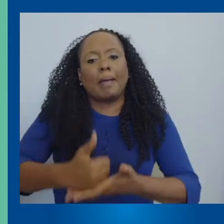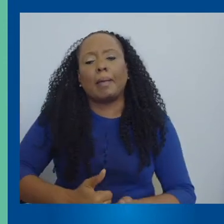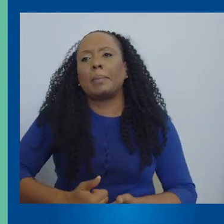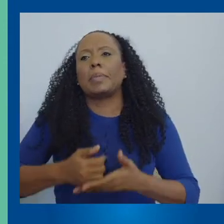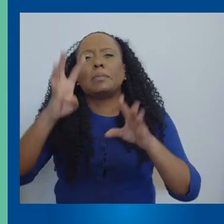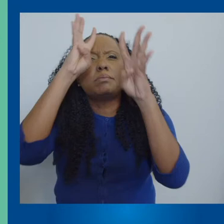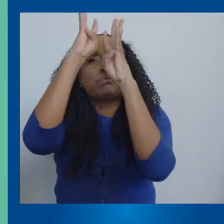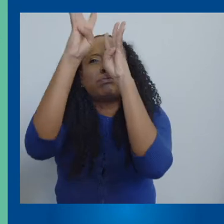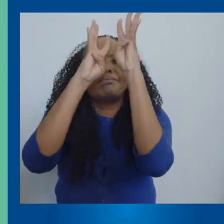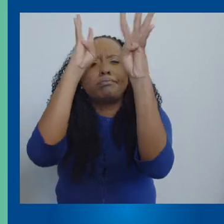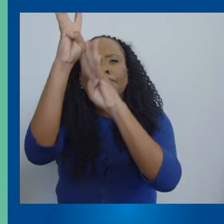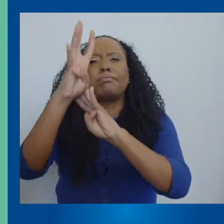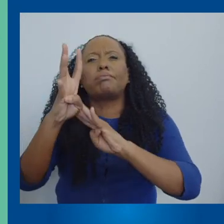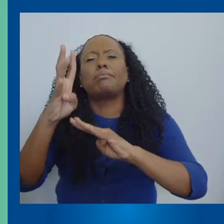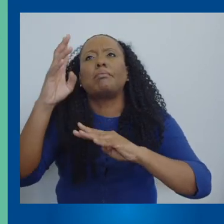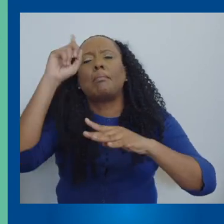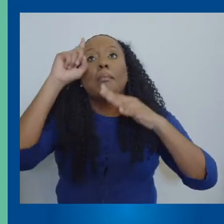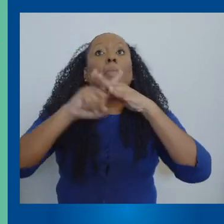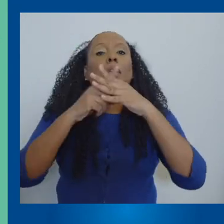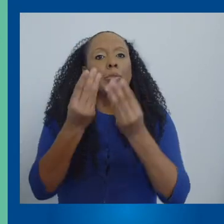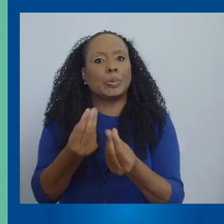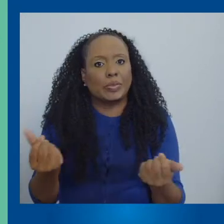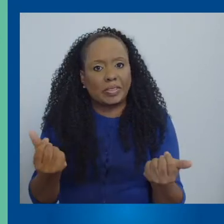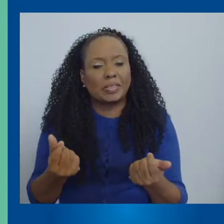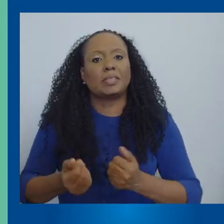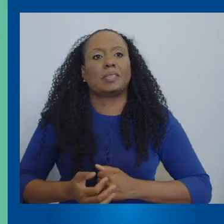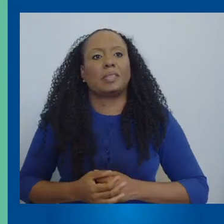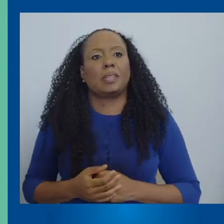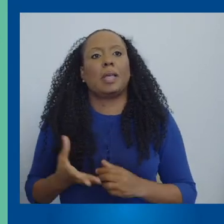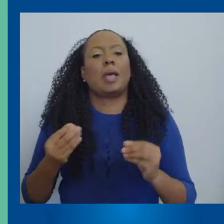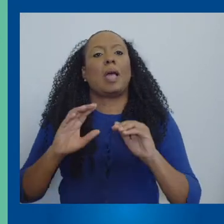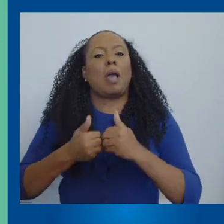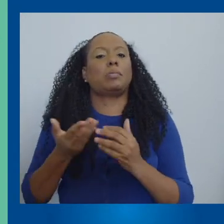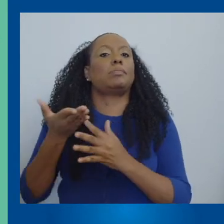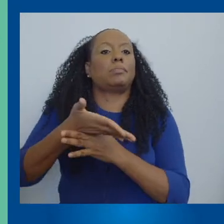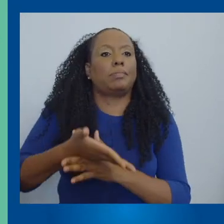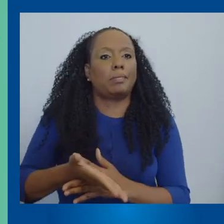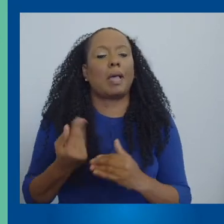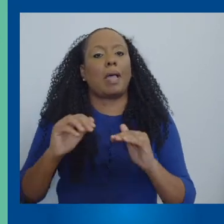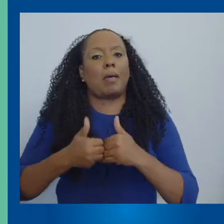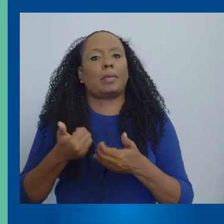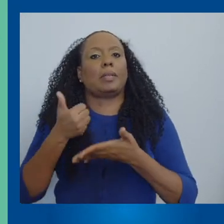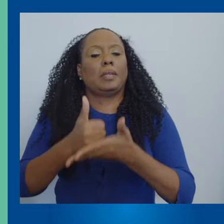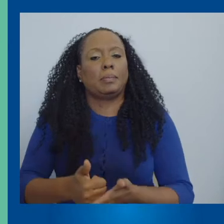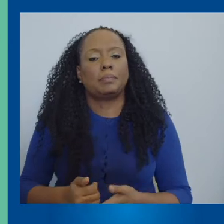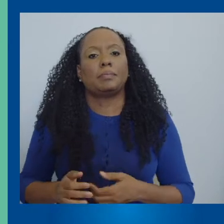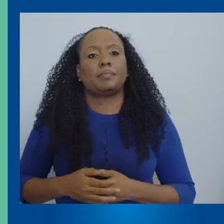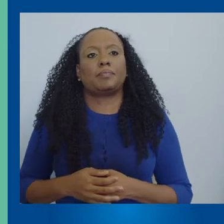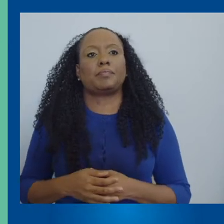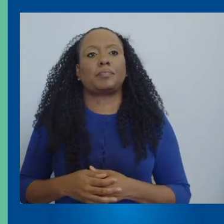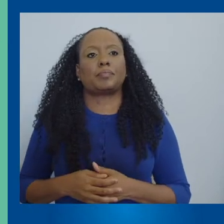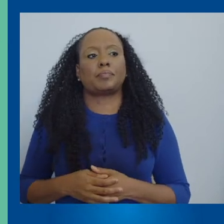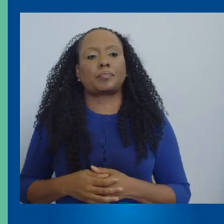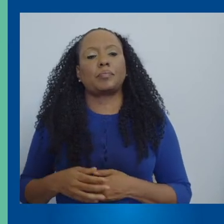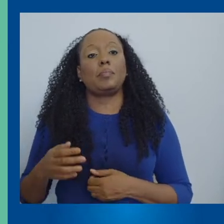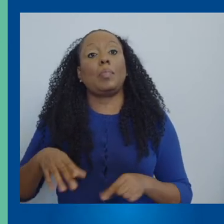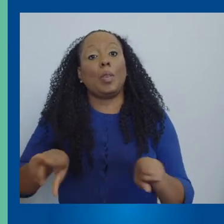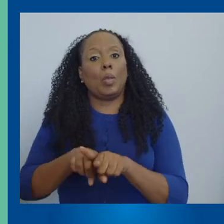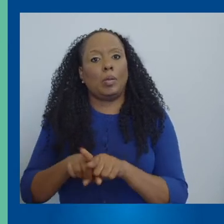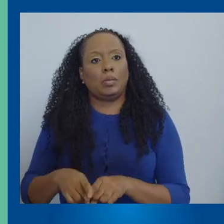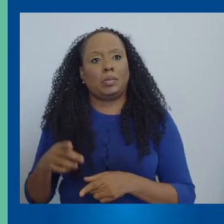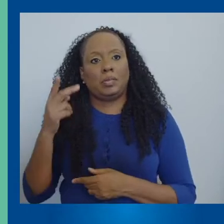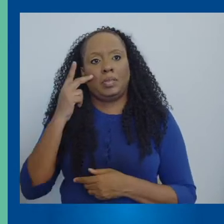solutions and to assess the efficacy of interventions. And wastewater treatment plants, we're also seeing, are a